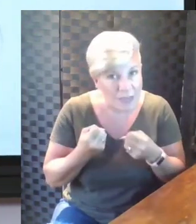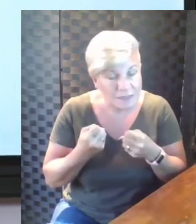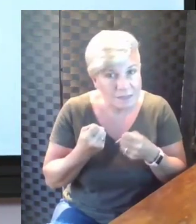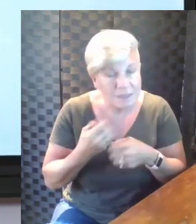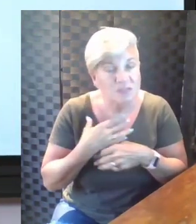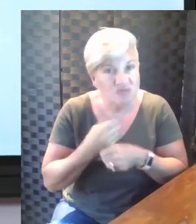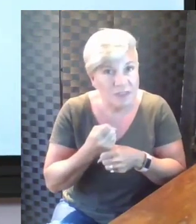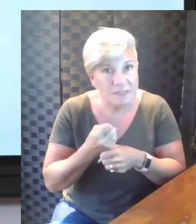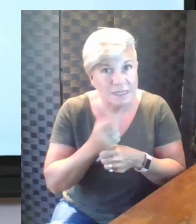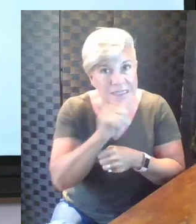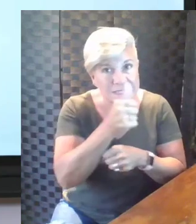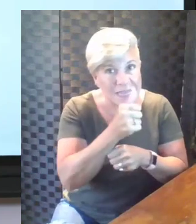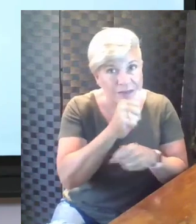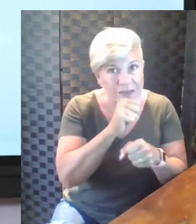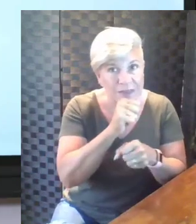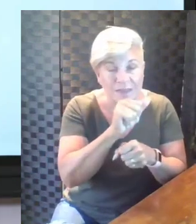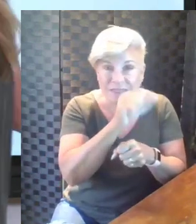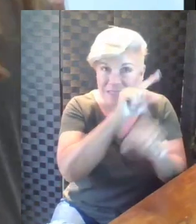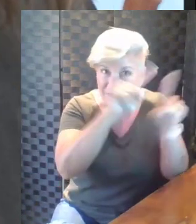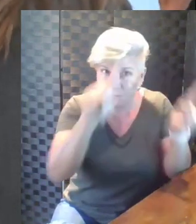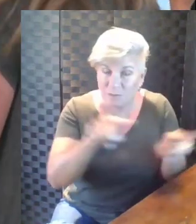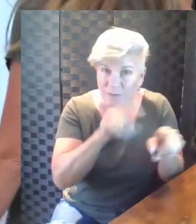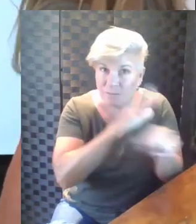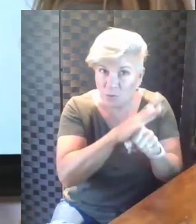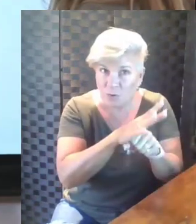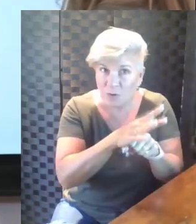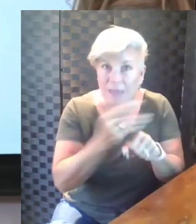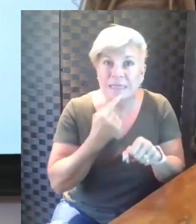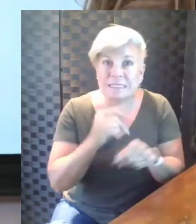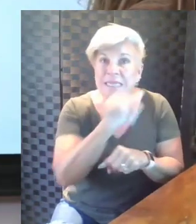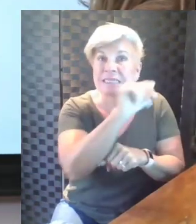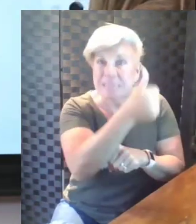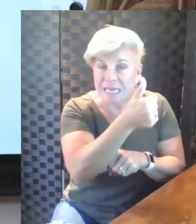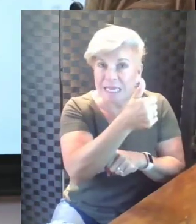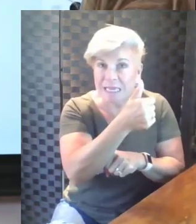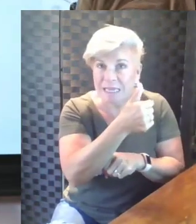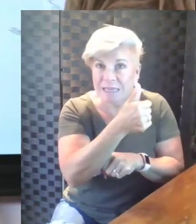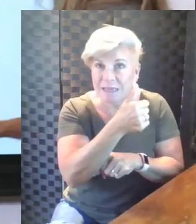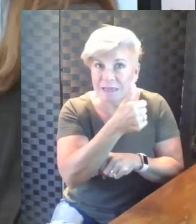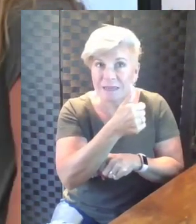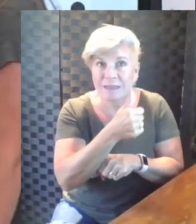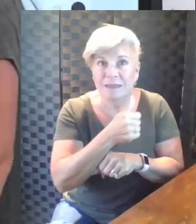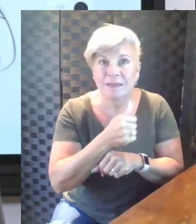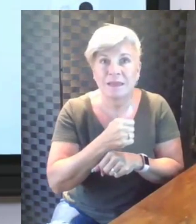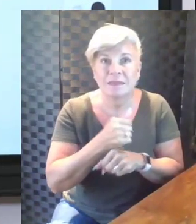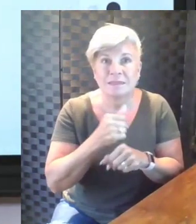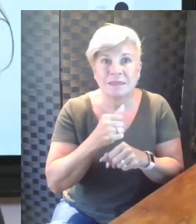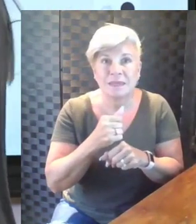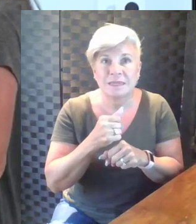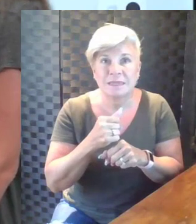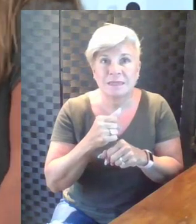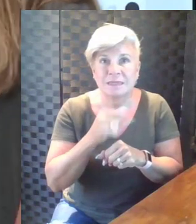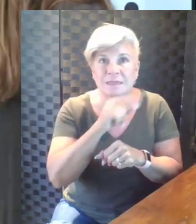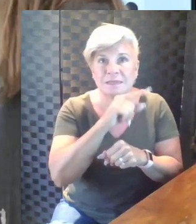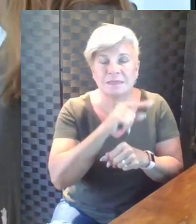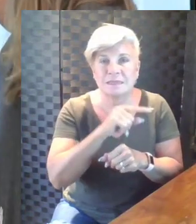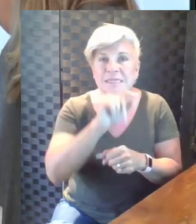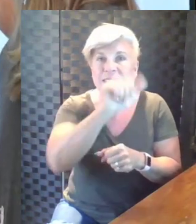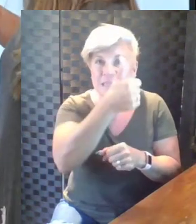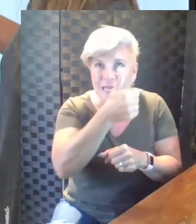when a 10 frame is full, it's 10, I can simply say, and I always like to mark it out with my pencil, I can say